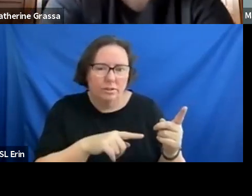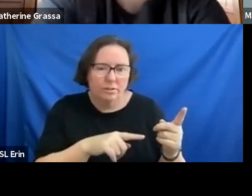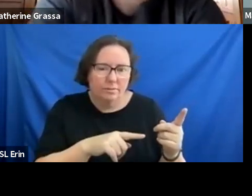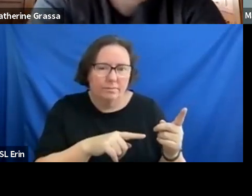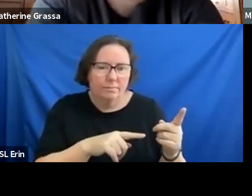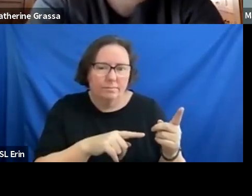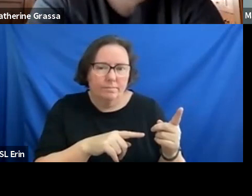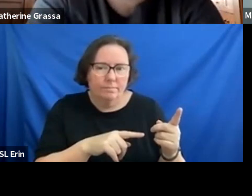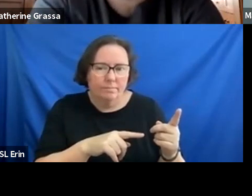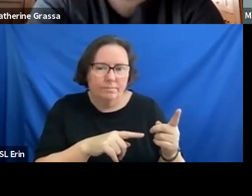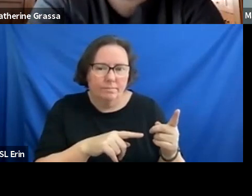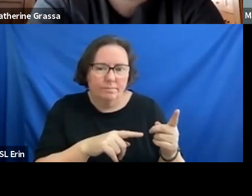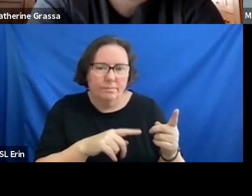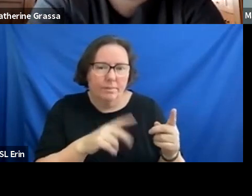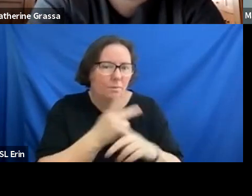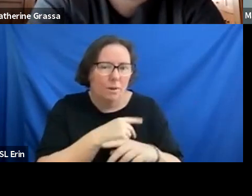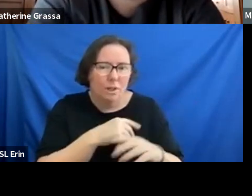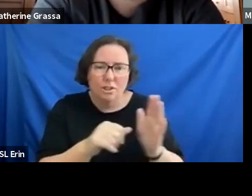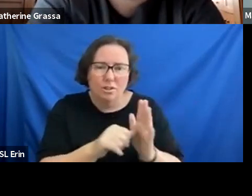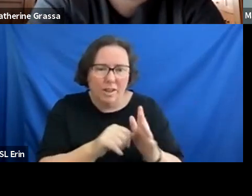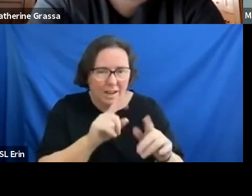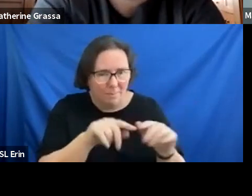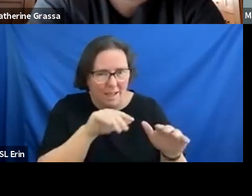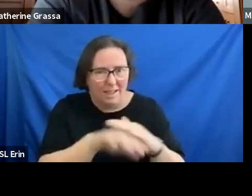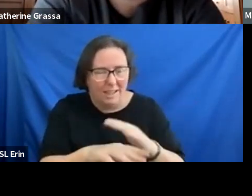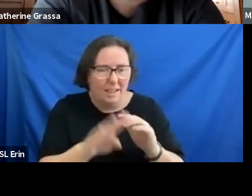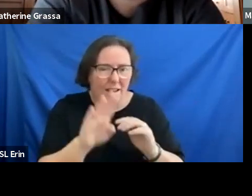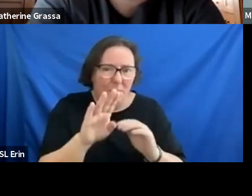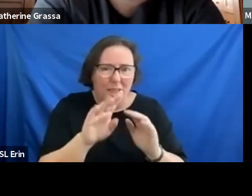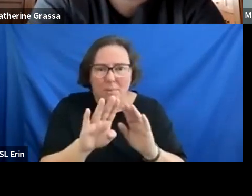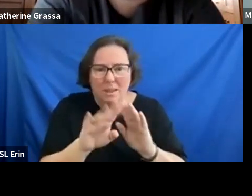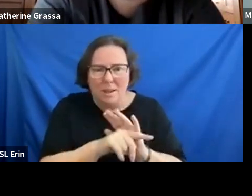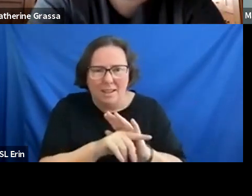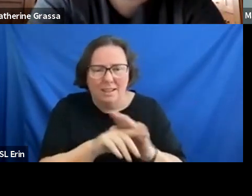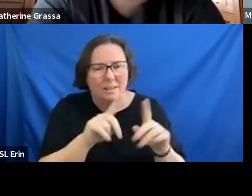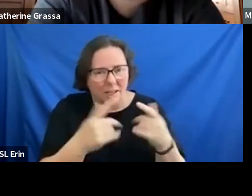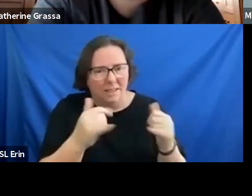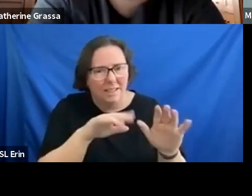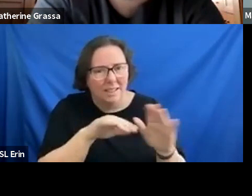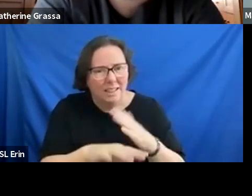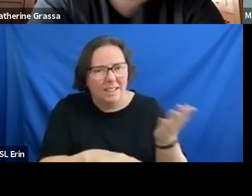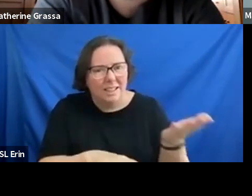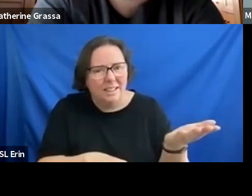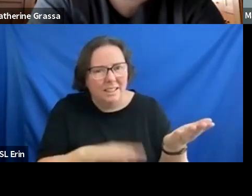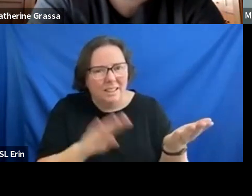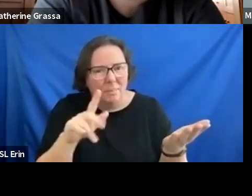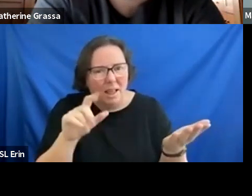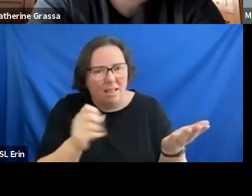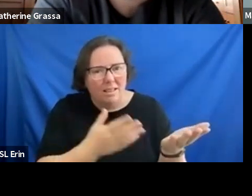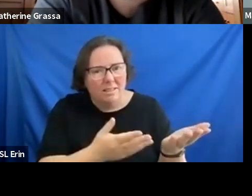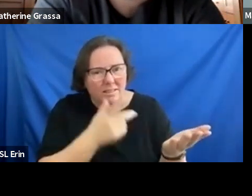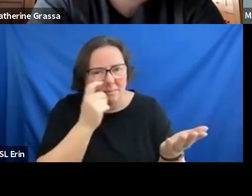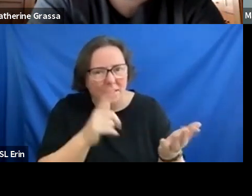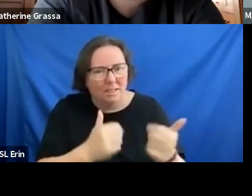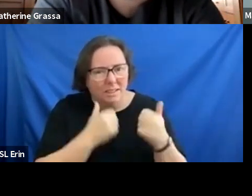have much worse grade than her. I think the B or B- or something, and accept into BLS because he live